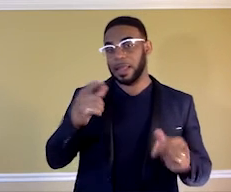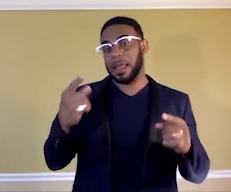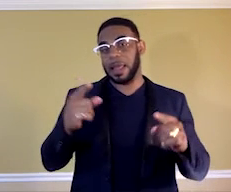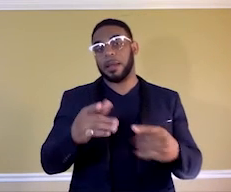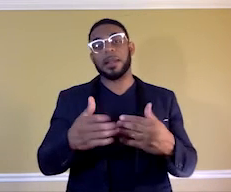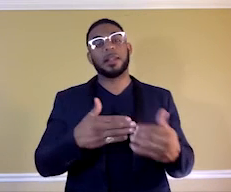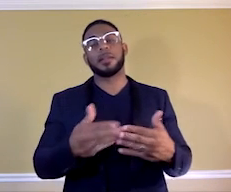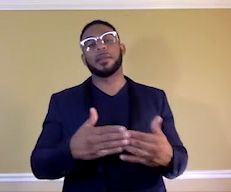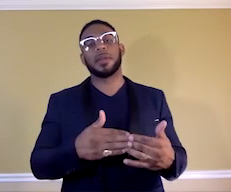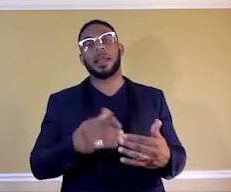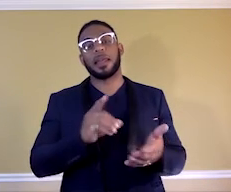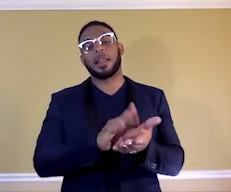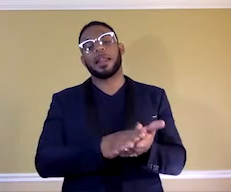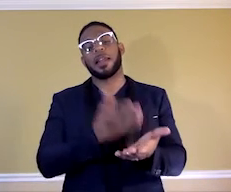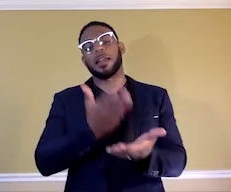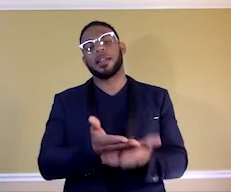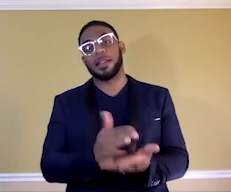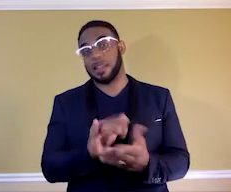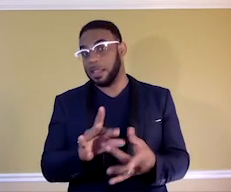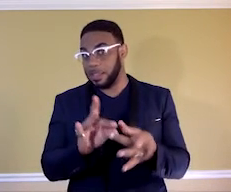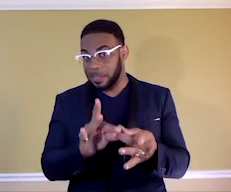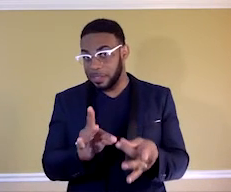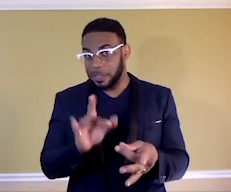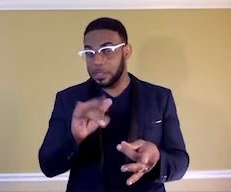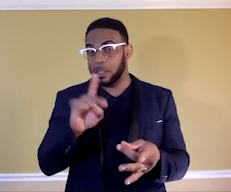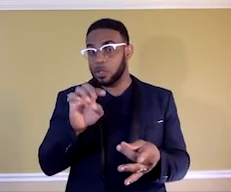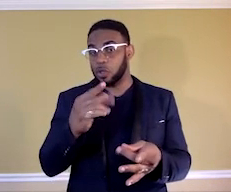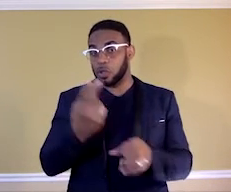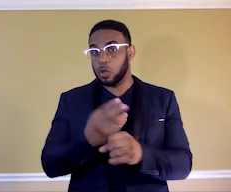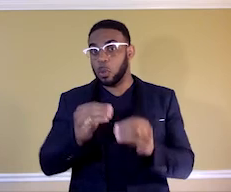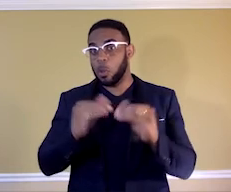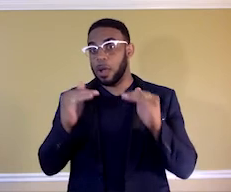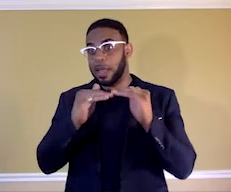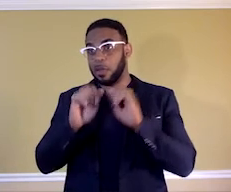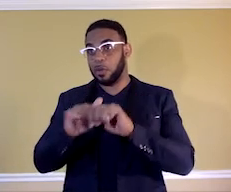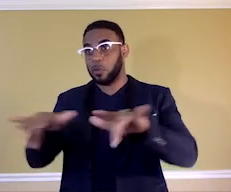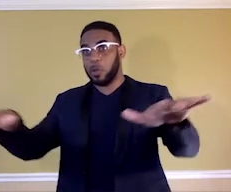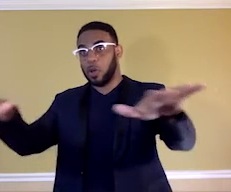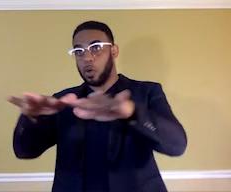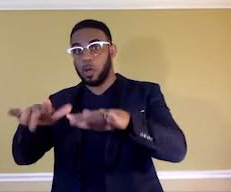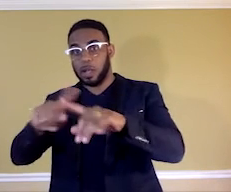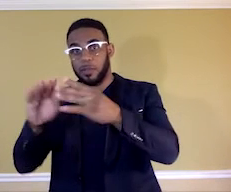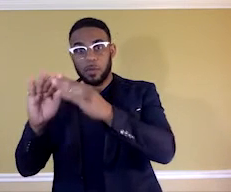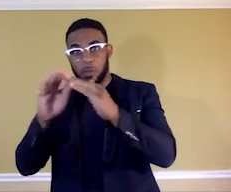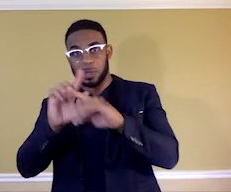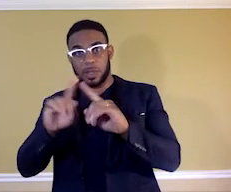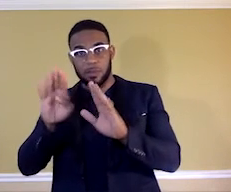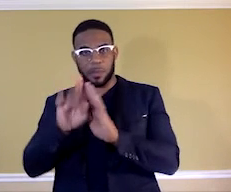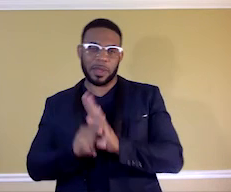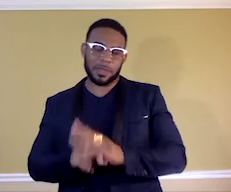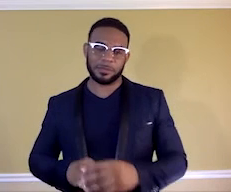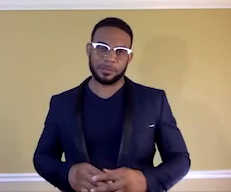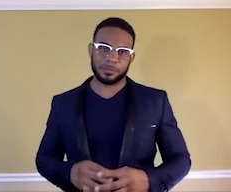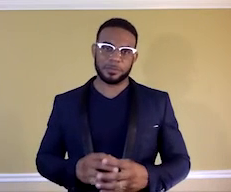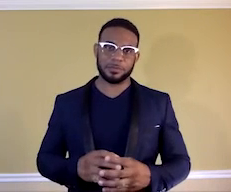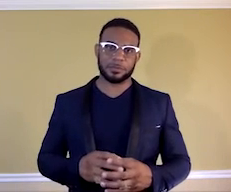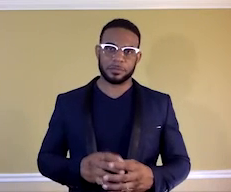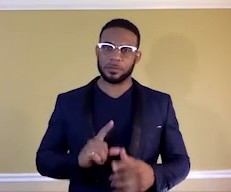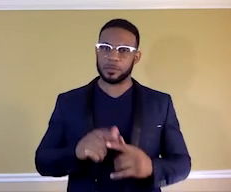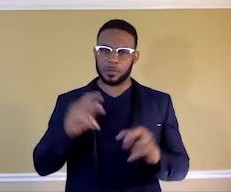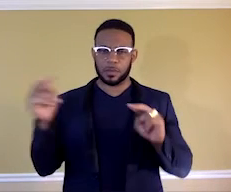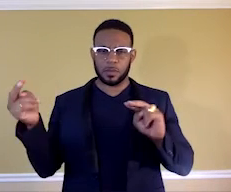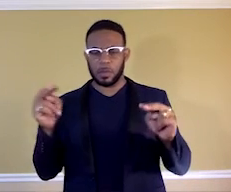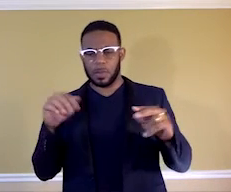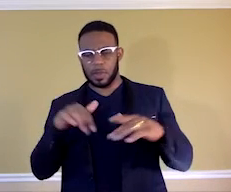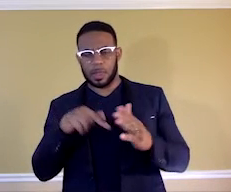occurred despite documentation that said that drug use was more equally spread across different communities and different backgrounds. And when they